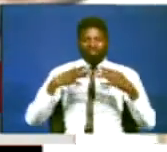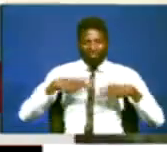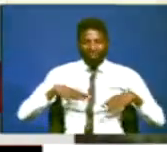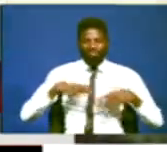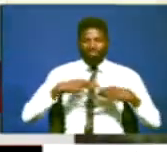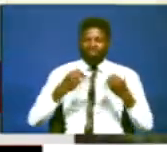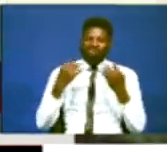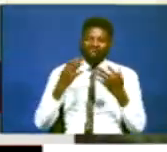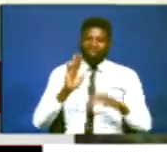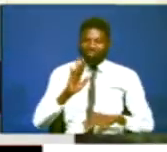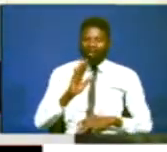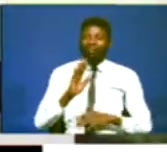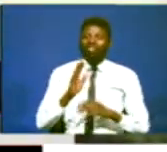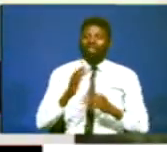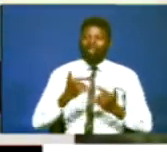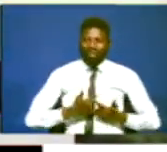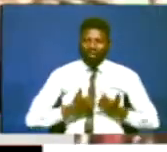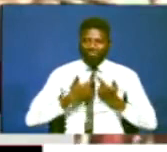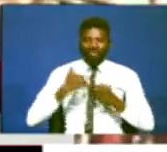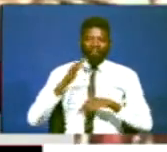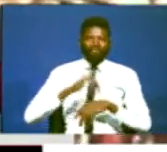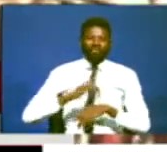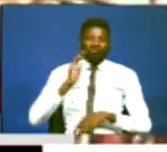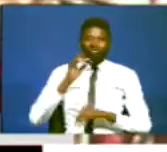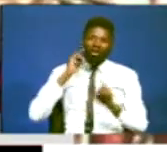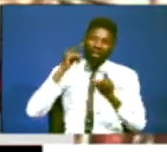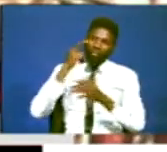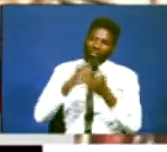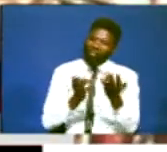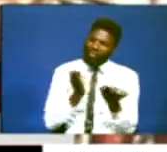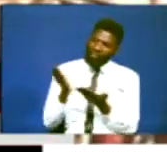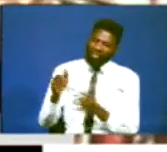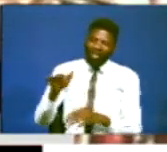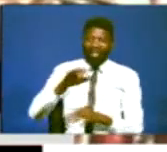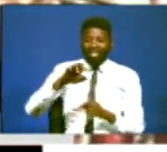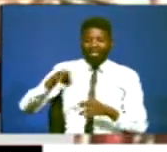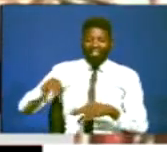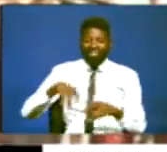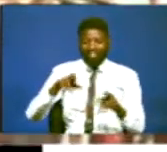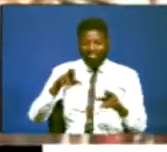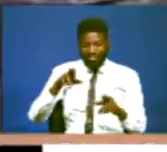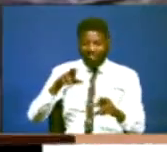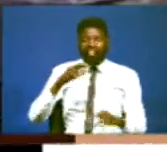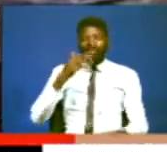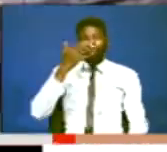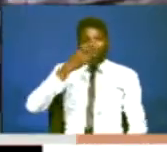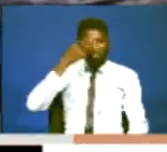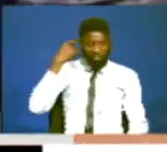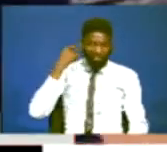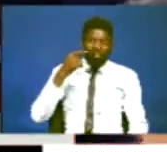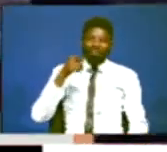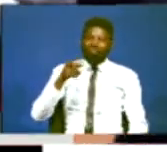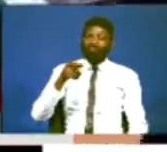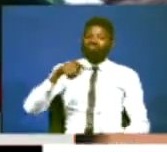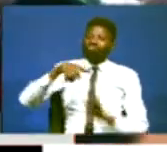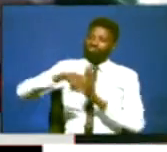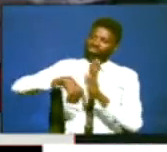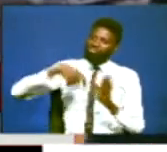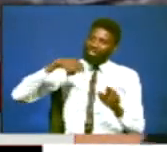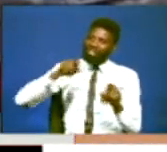project aims to extract the huge crude reserves under Lake Albert and ship the oil through what will become the world's